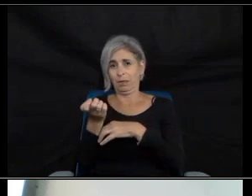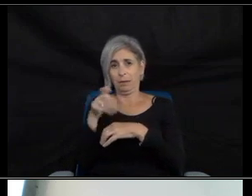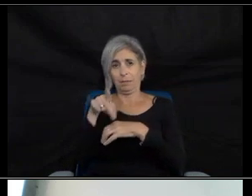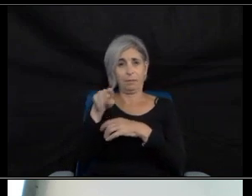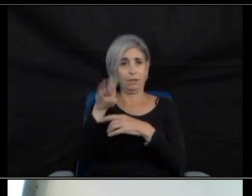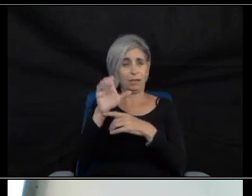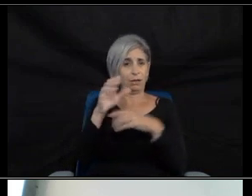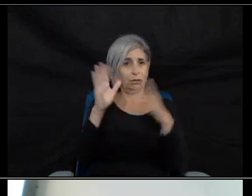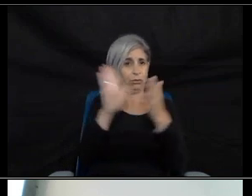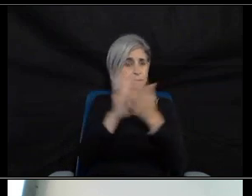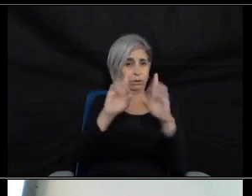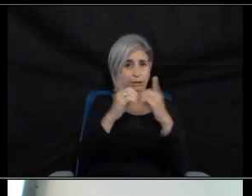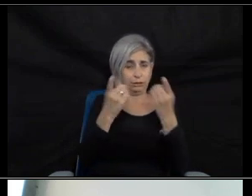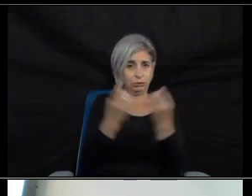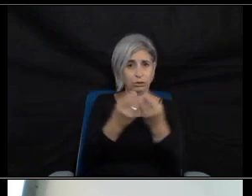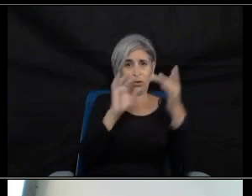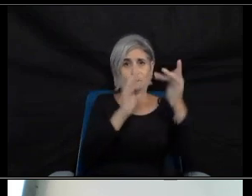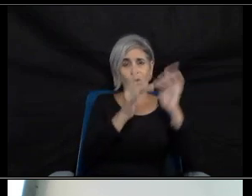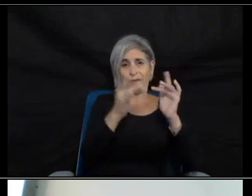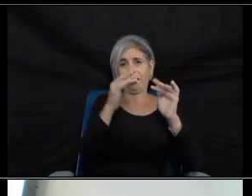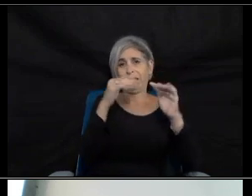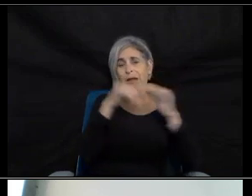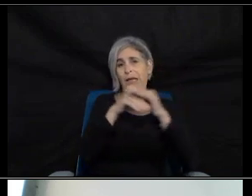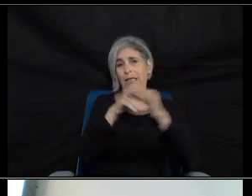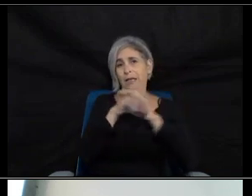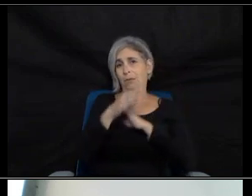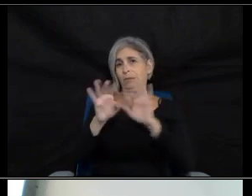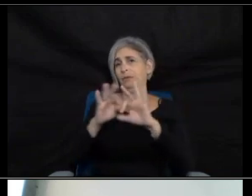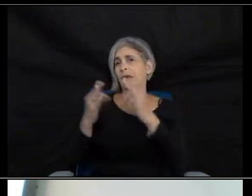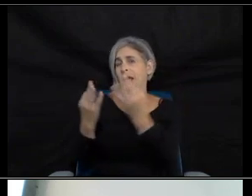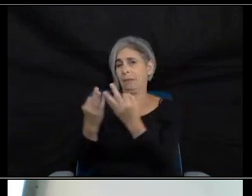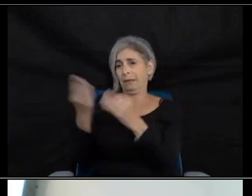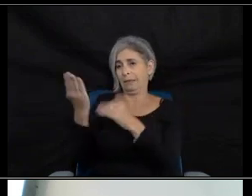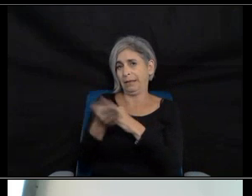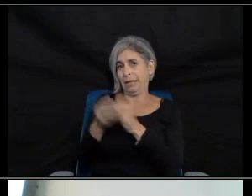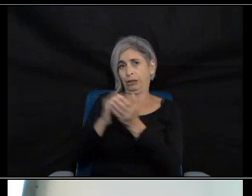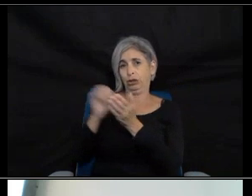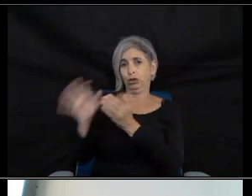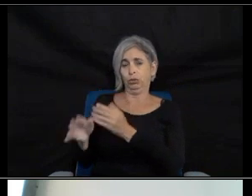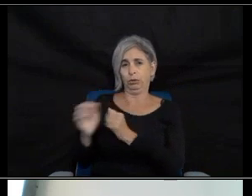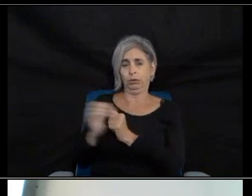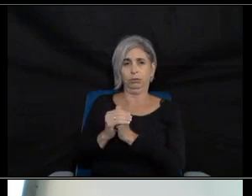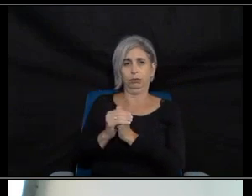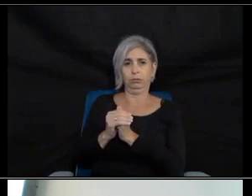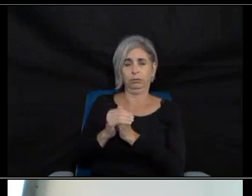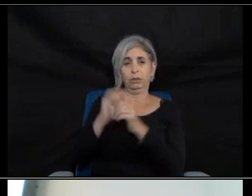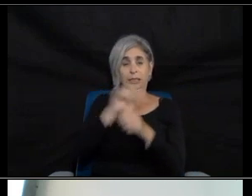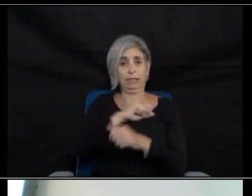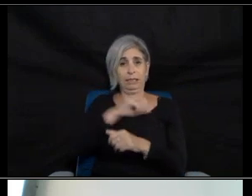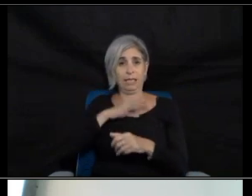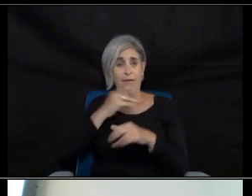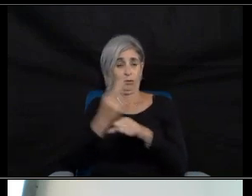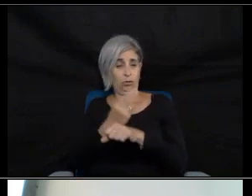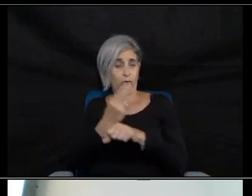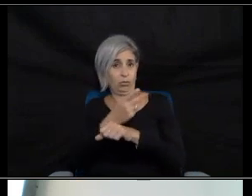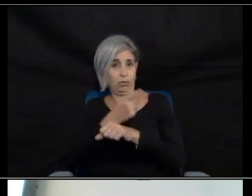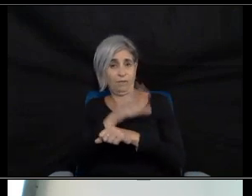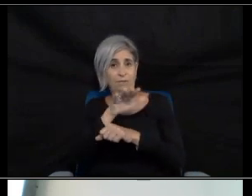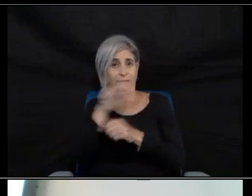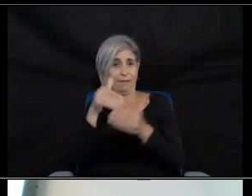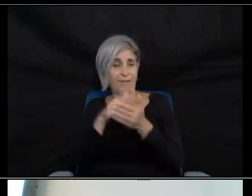County and the school district in providing Wi-Fi access to Boynton Beach families/students. Staff recommends utilizing the $55,000